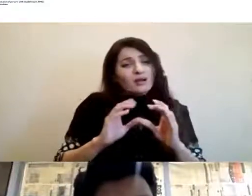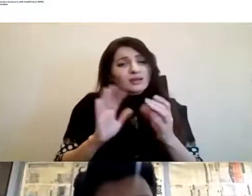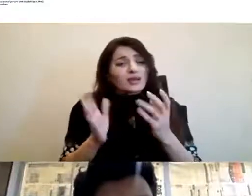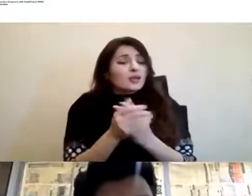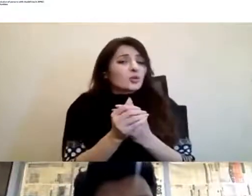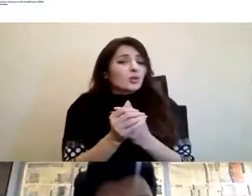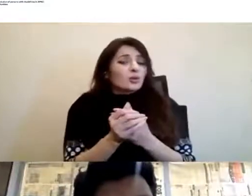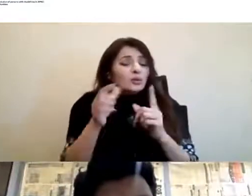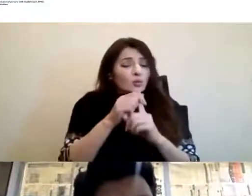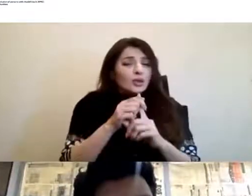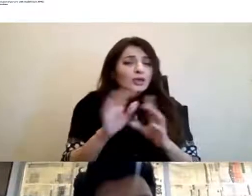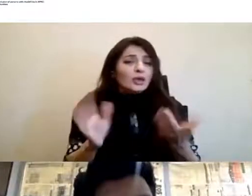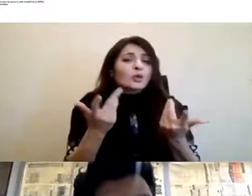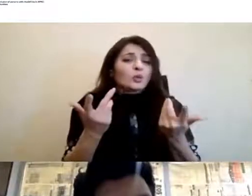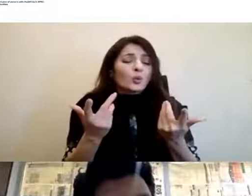of course